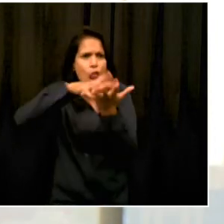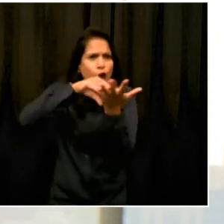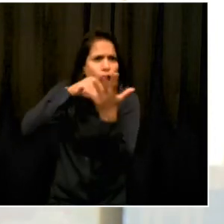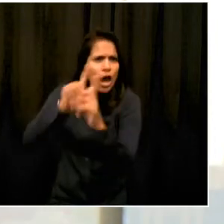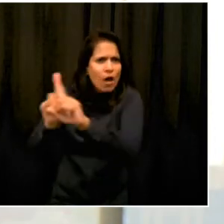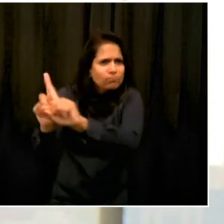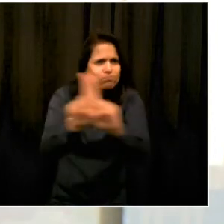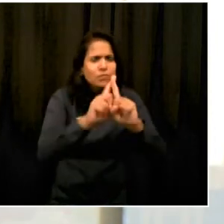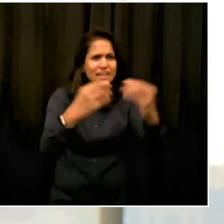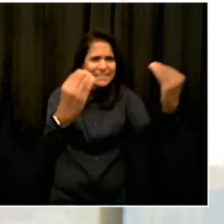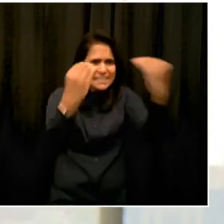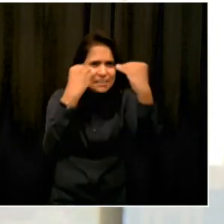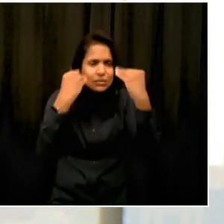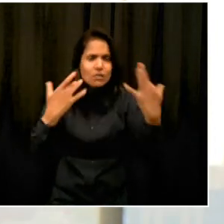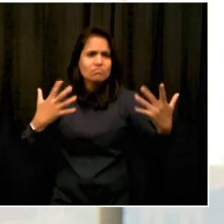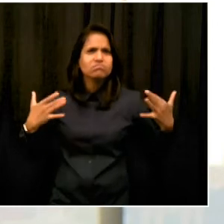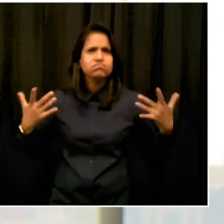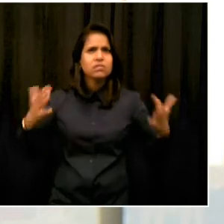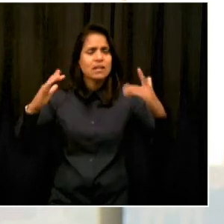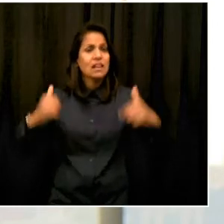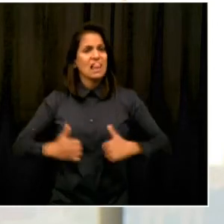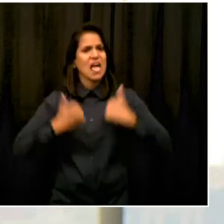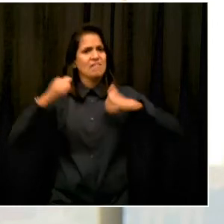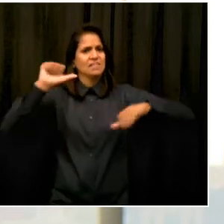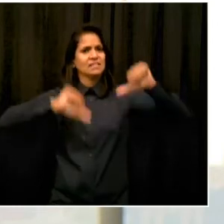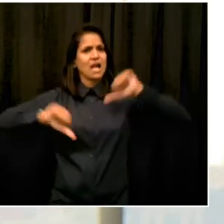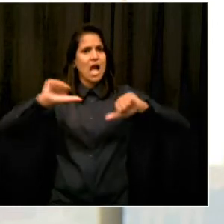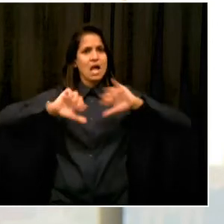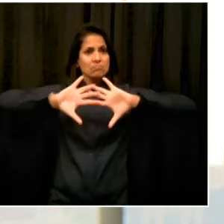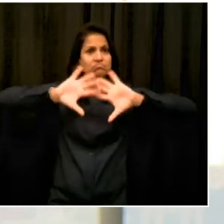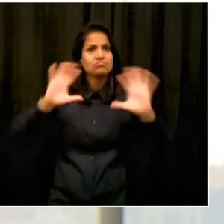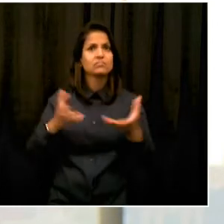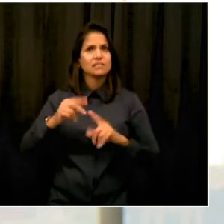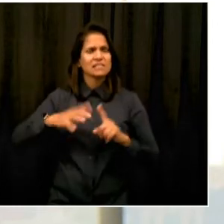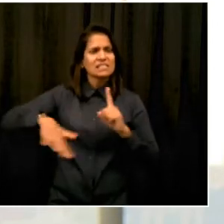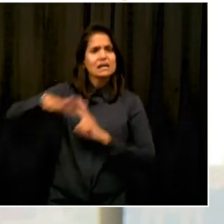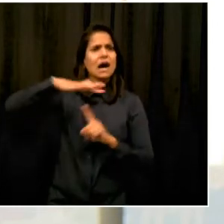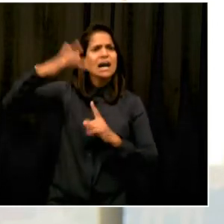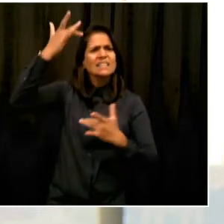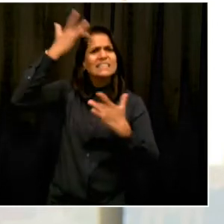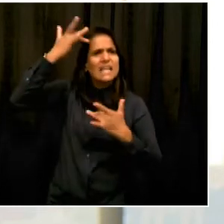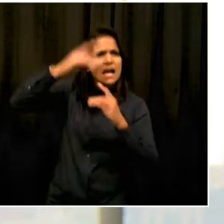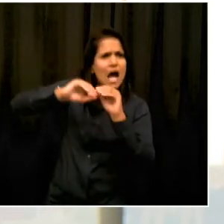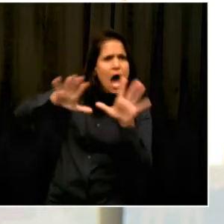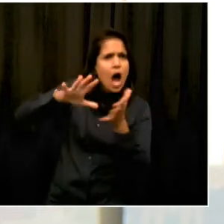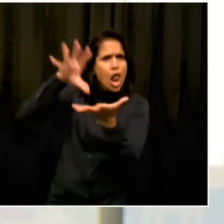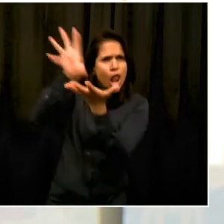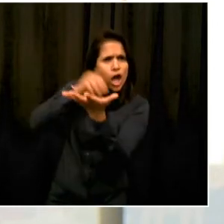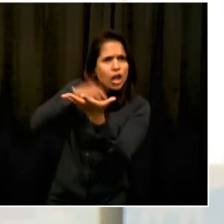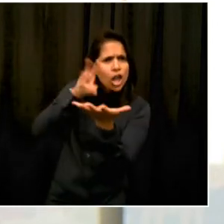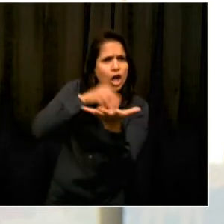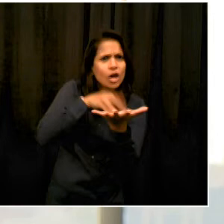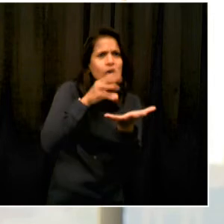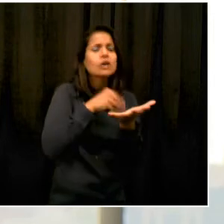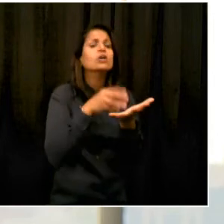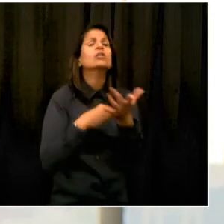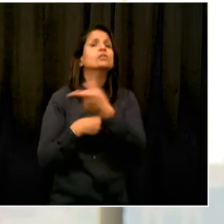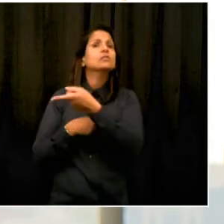New Yorkers don't just believe in theory, we believe in practice. And here, we can take ideas and put them into action.